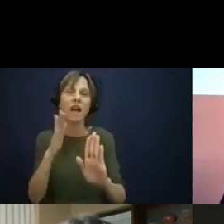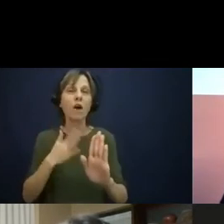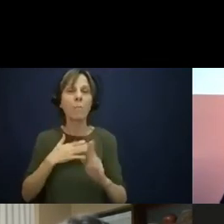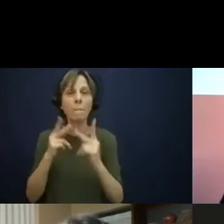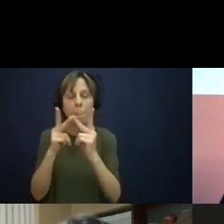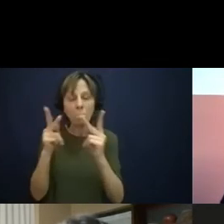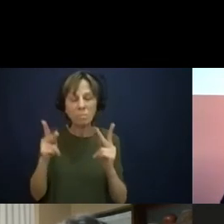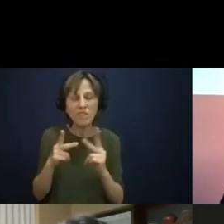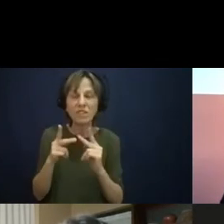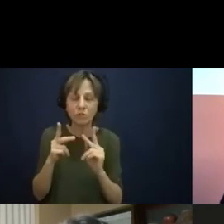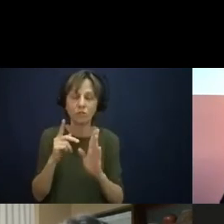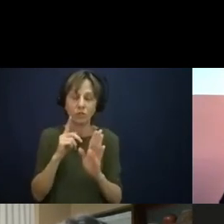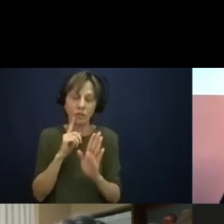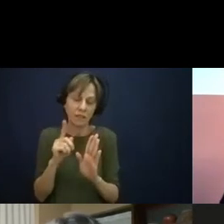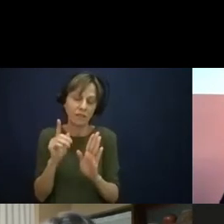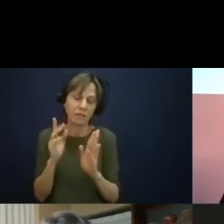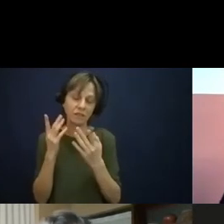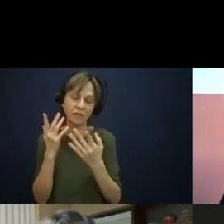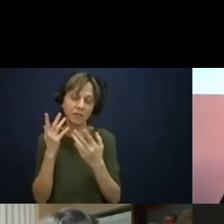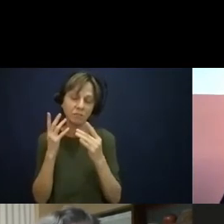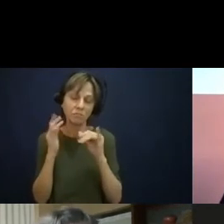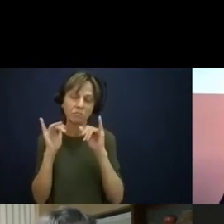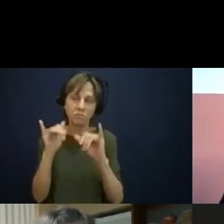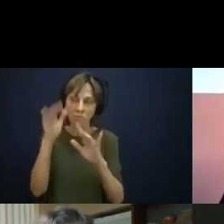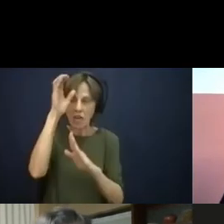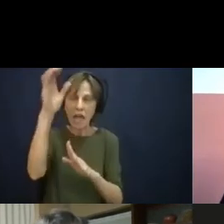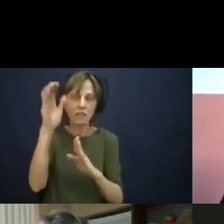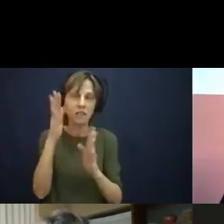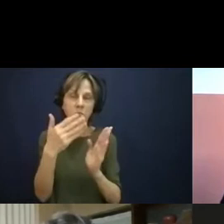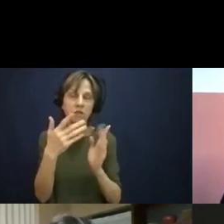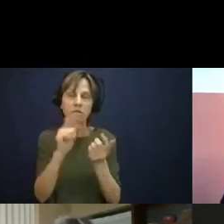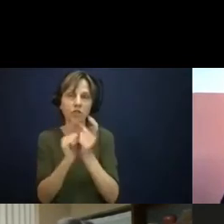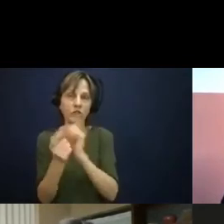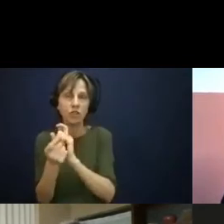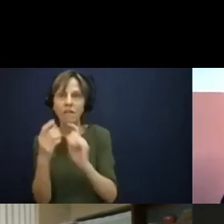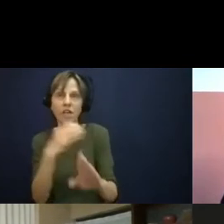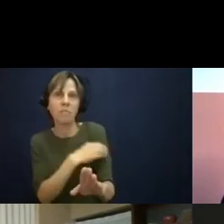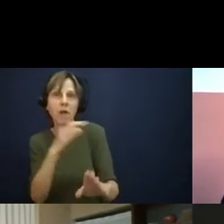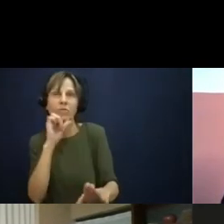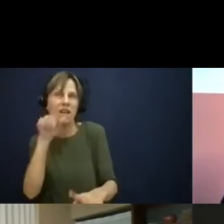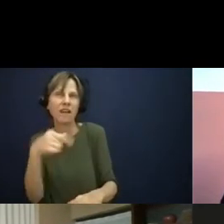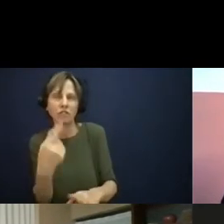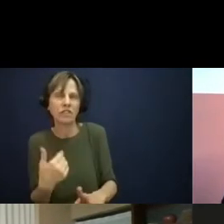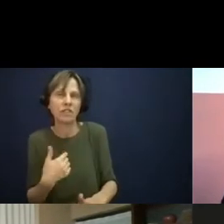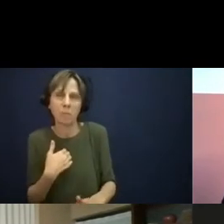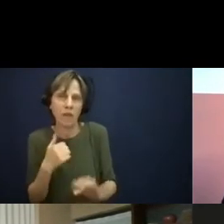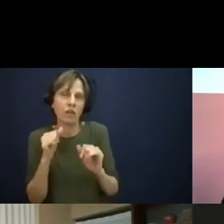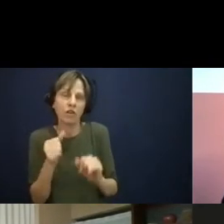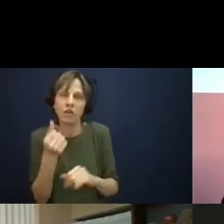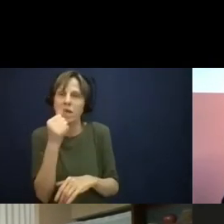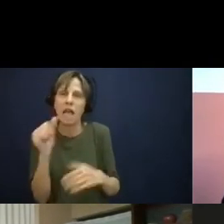just the concept of shifting power. So it's not me. It could be any young person with lived expertise in my position. But the fact that Away Home America